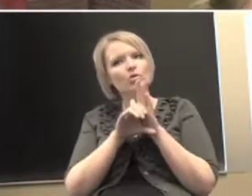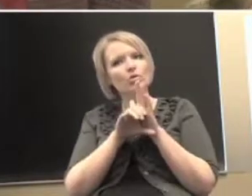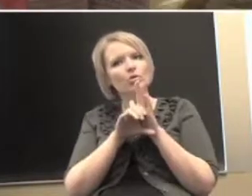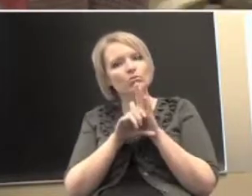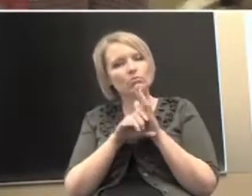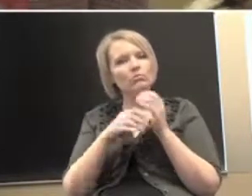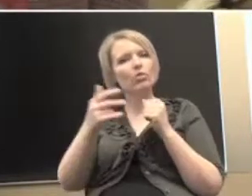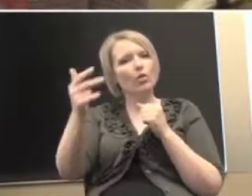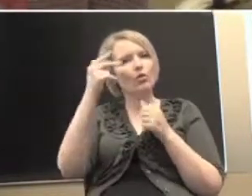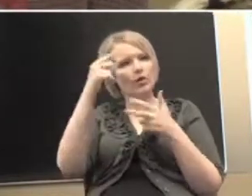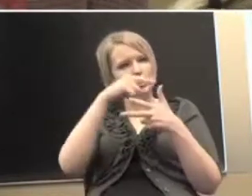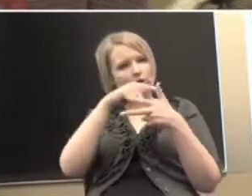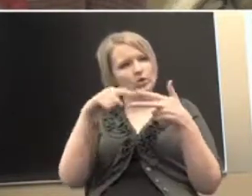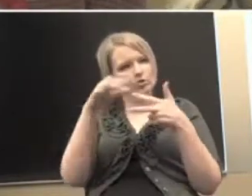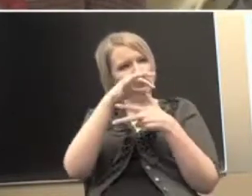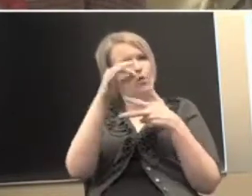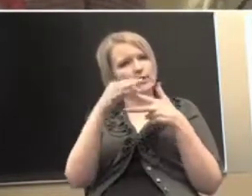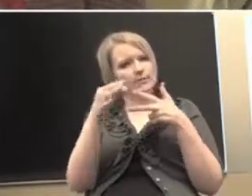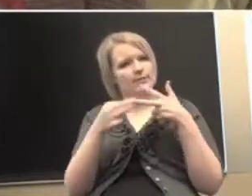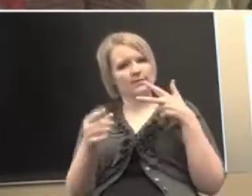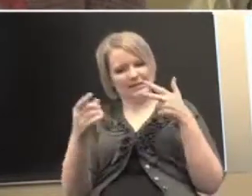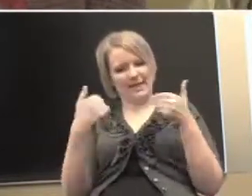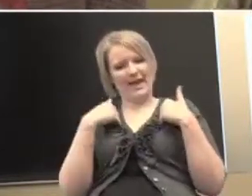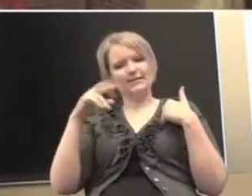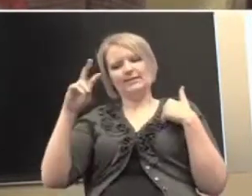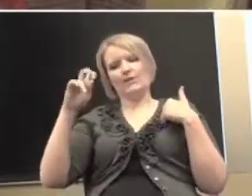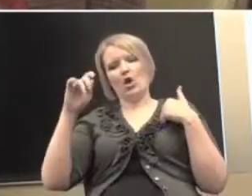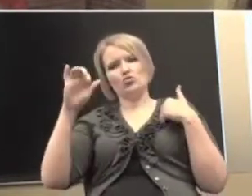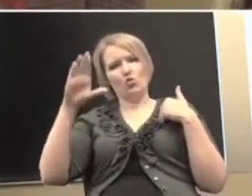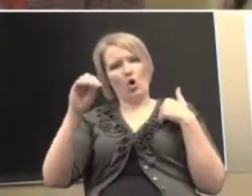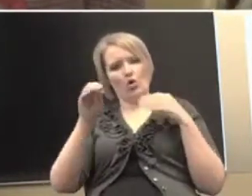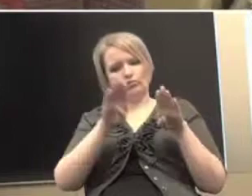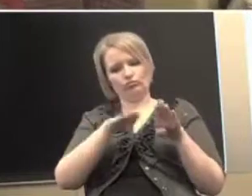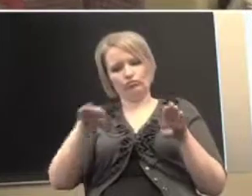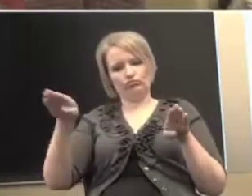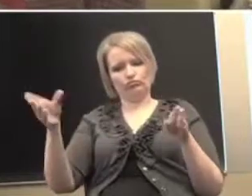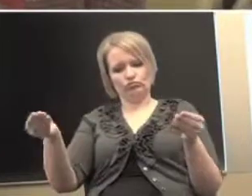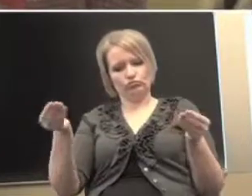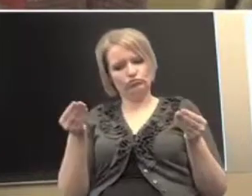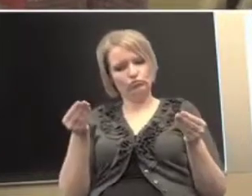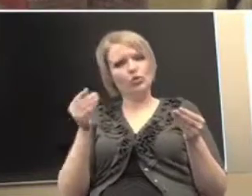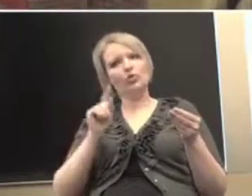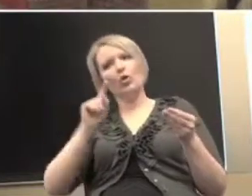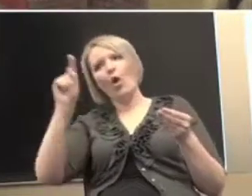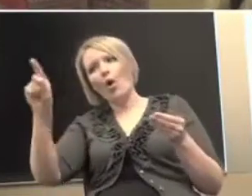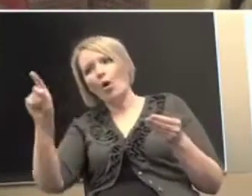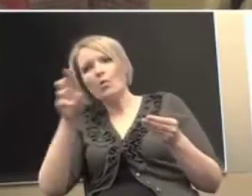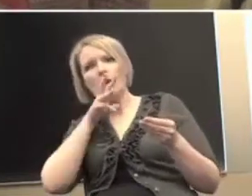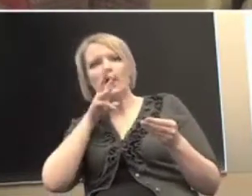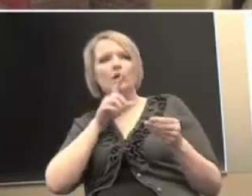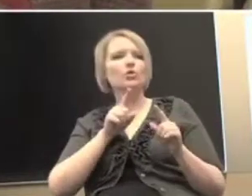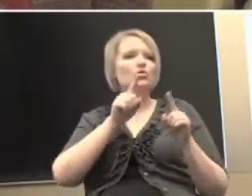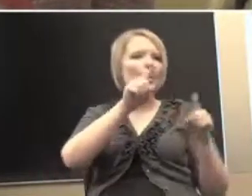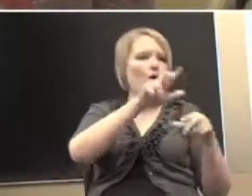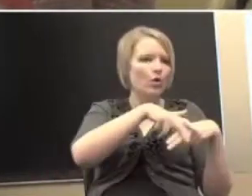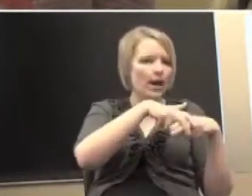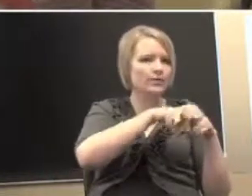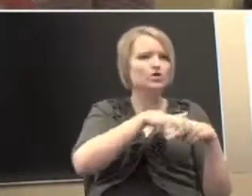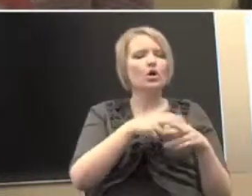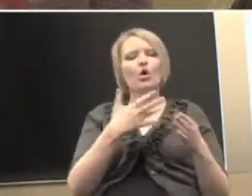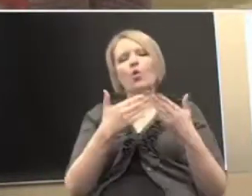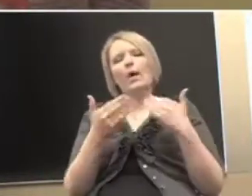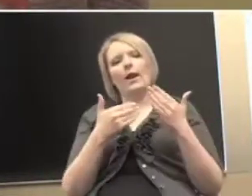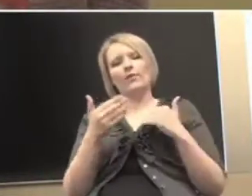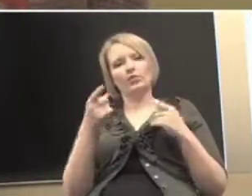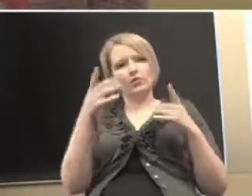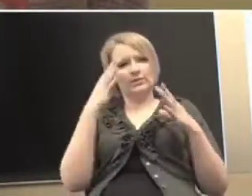the 3 choices that he has on the Velcro. He could go to the water, go to the rocking chair, go to the bathroom, I think was what we had said, or whatever